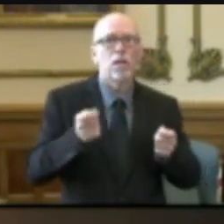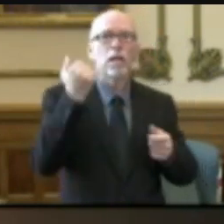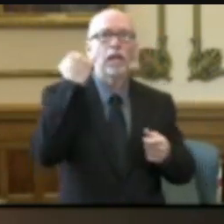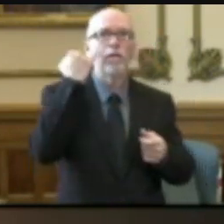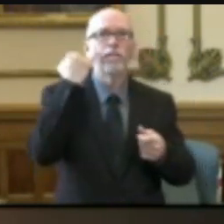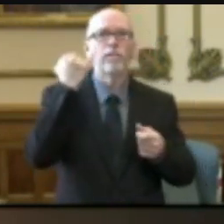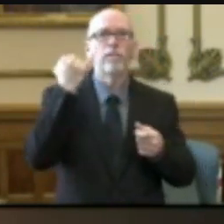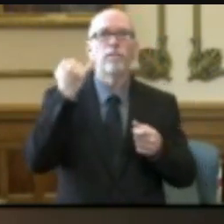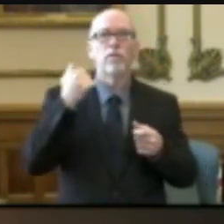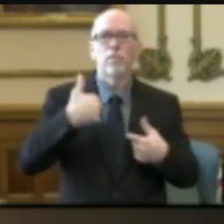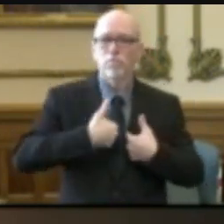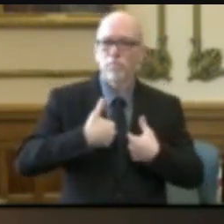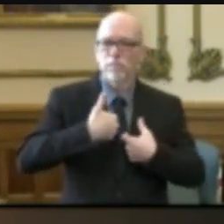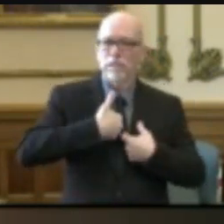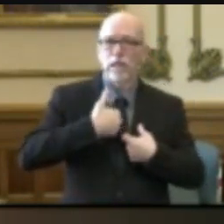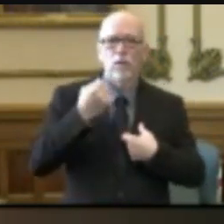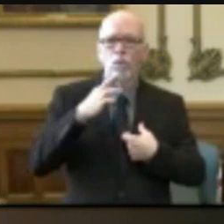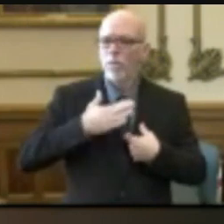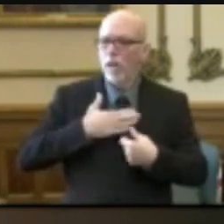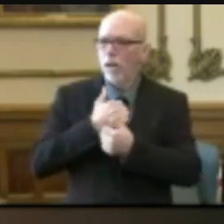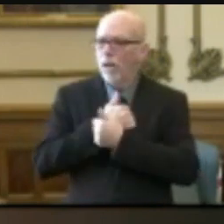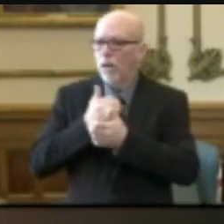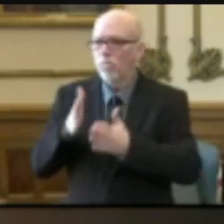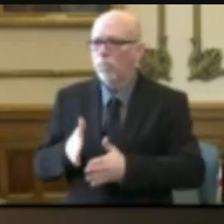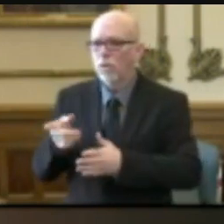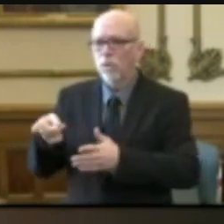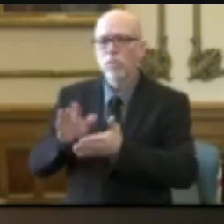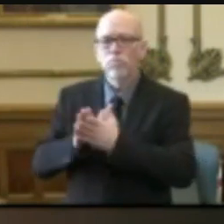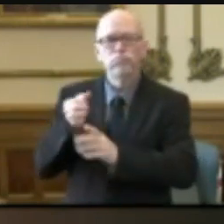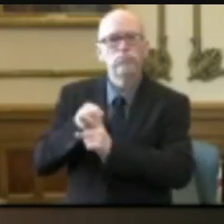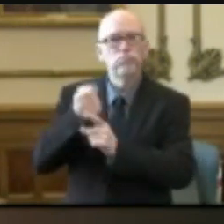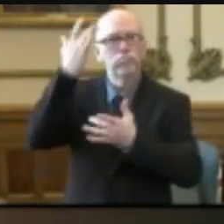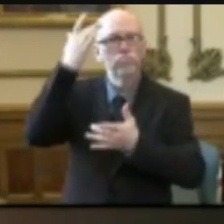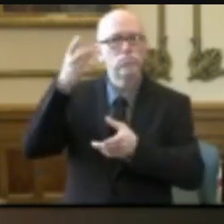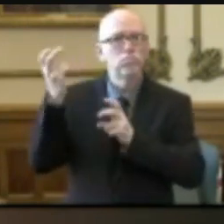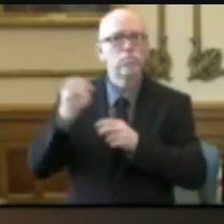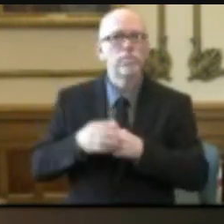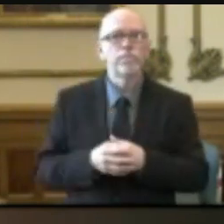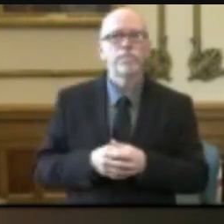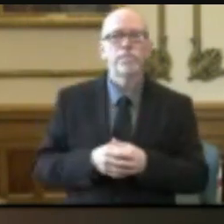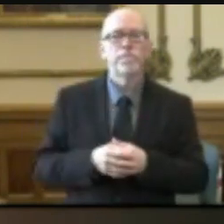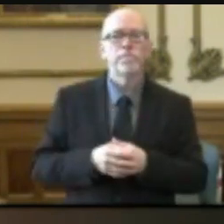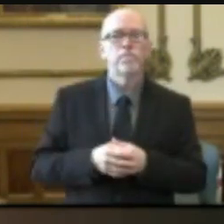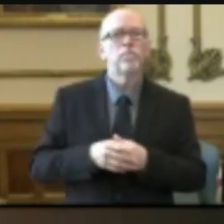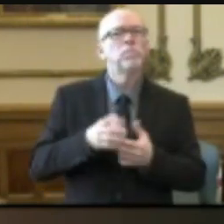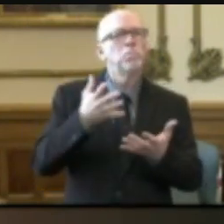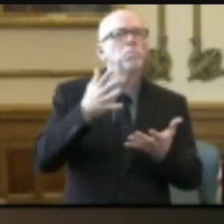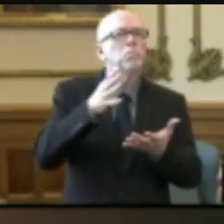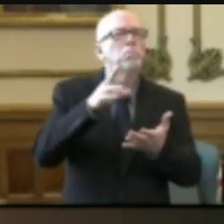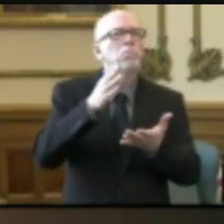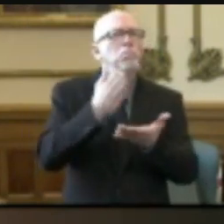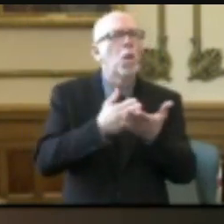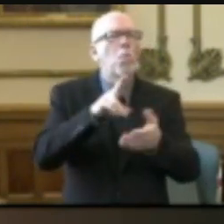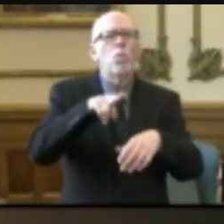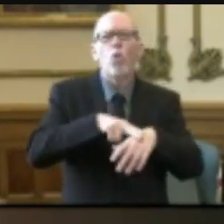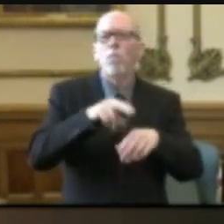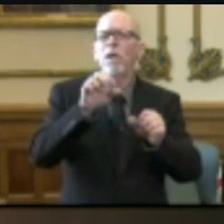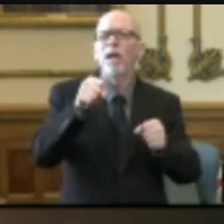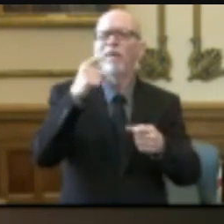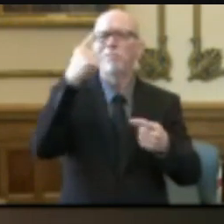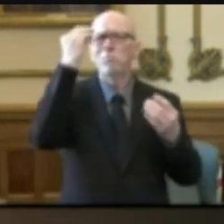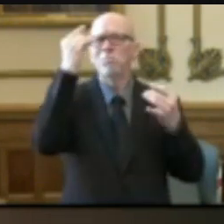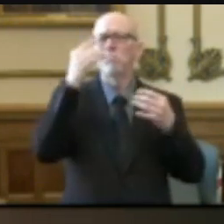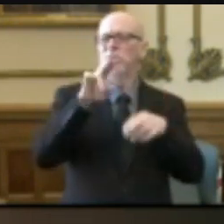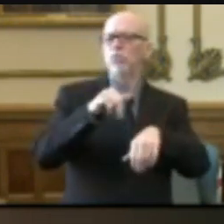we ourselves or someone we love become ill. While some worries is absolutely normal in these circumstances,